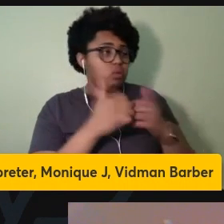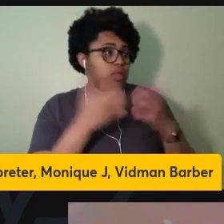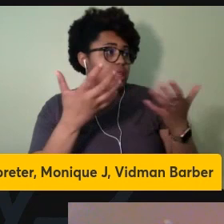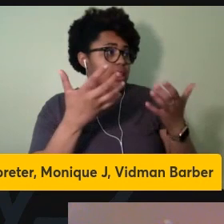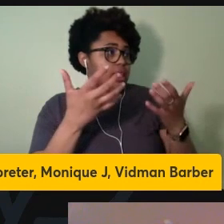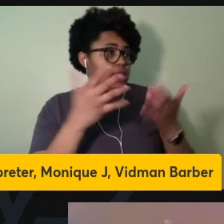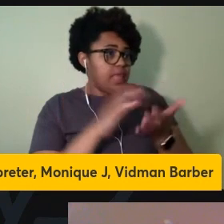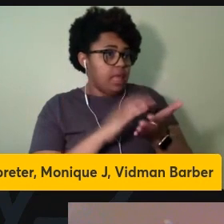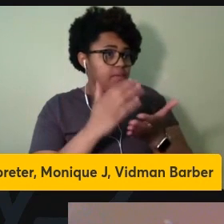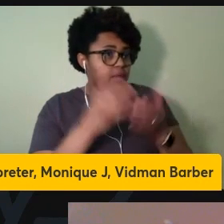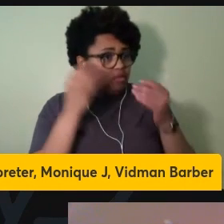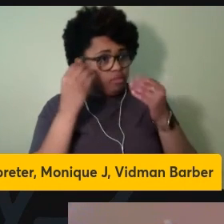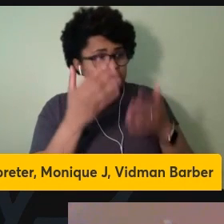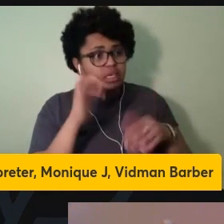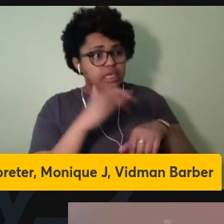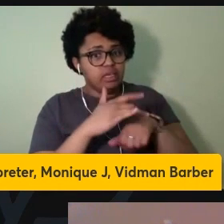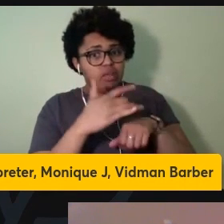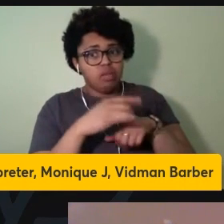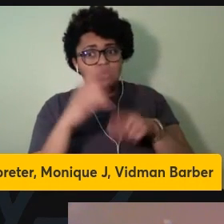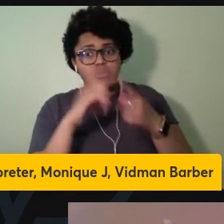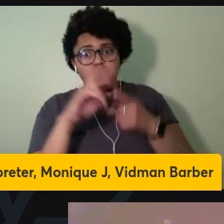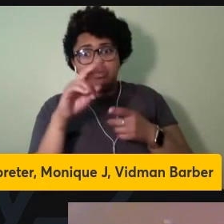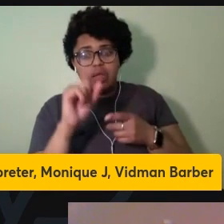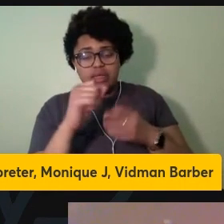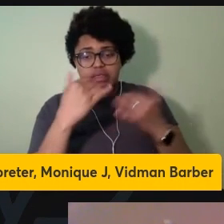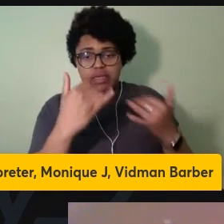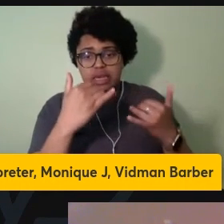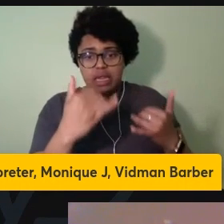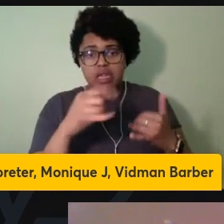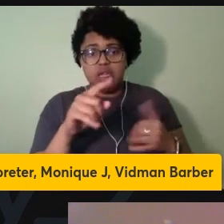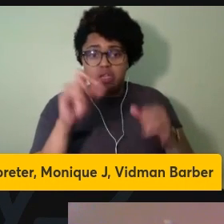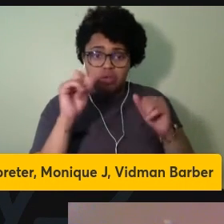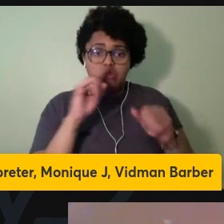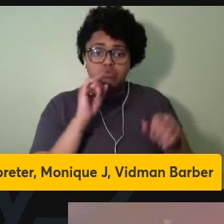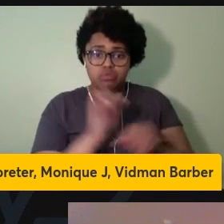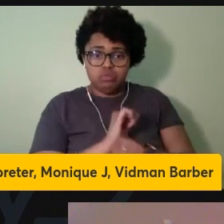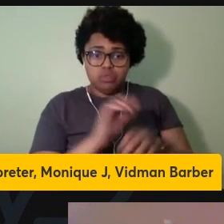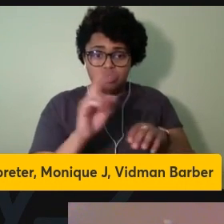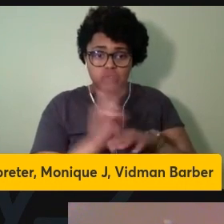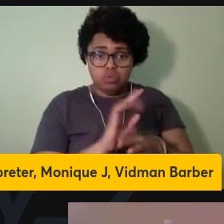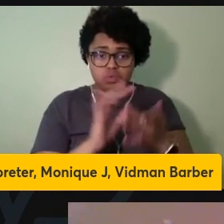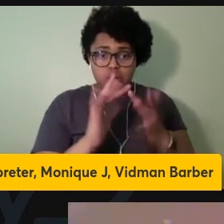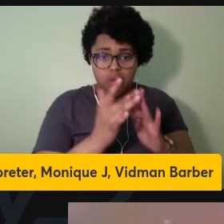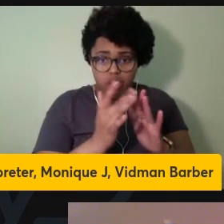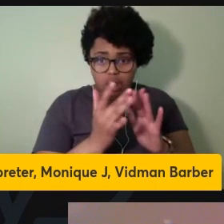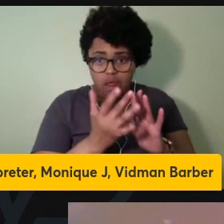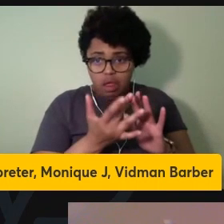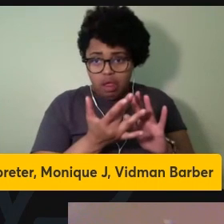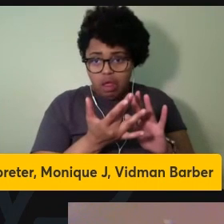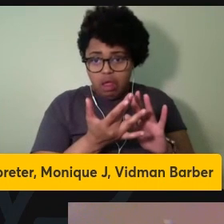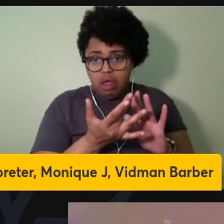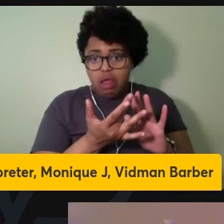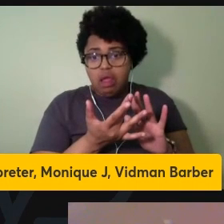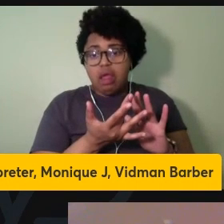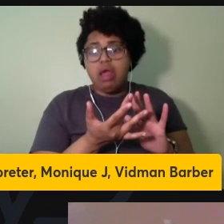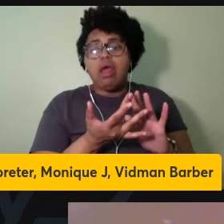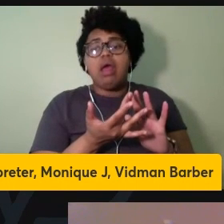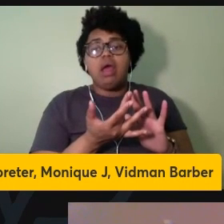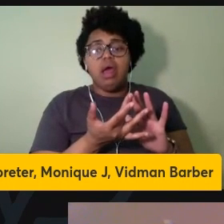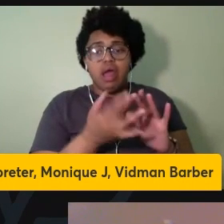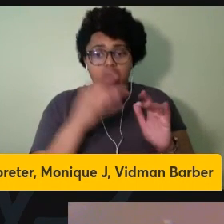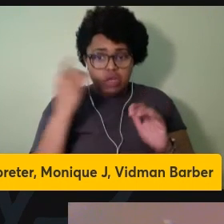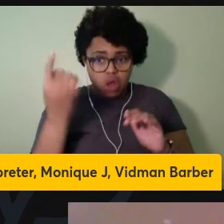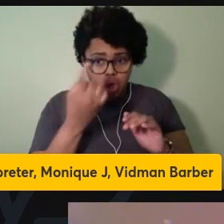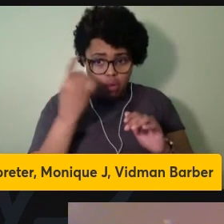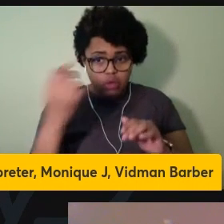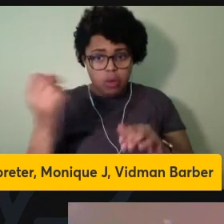that's available to us these days, you know, you can definitely go online and I would just say it's always going